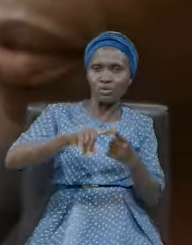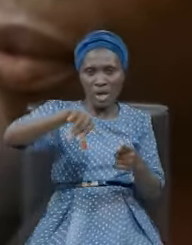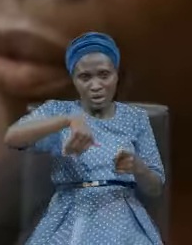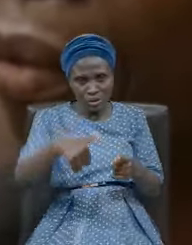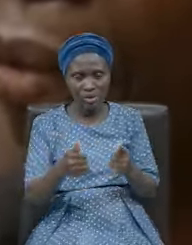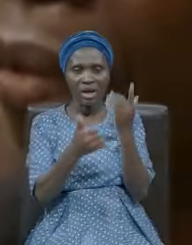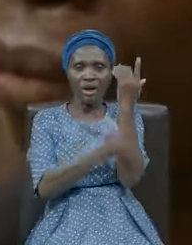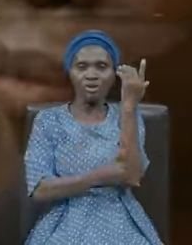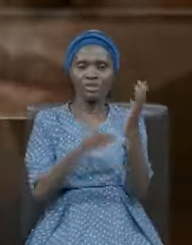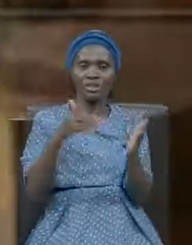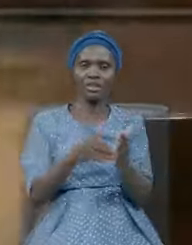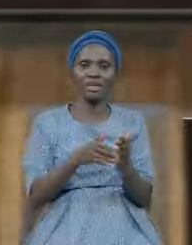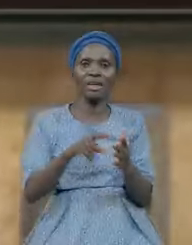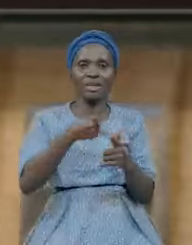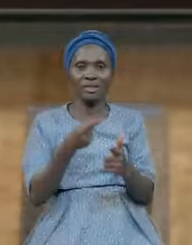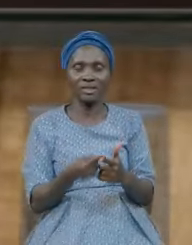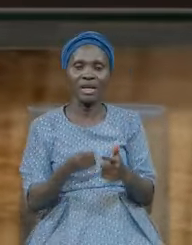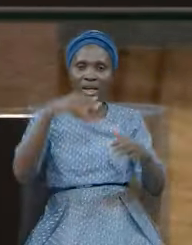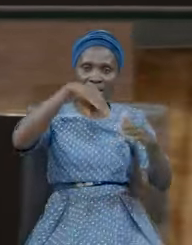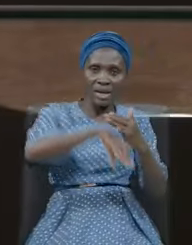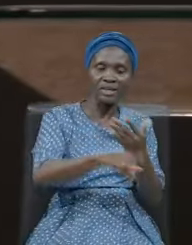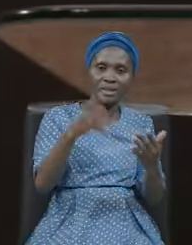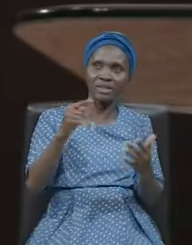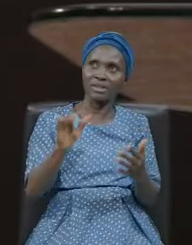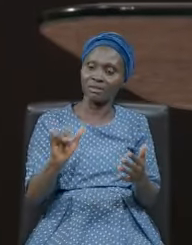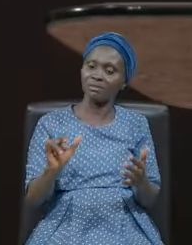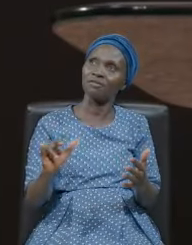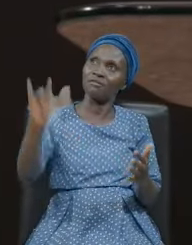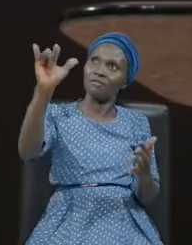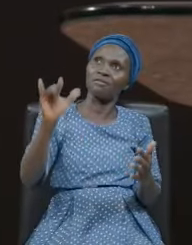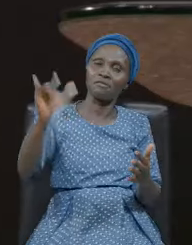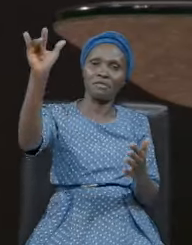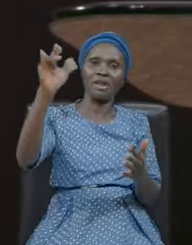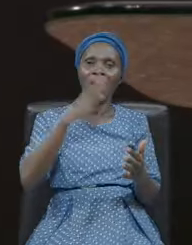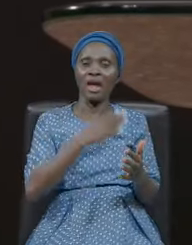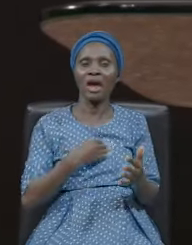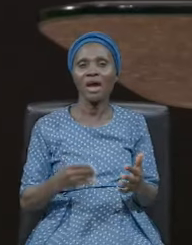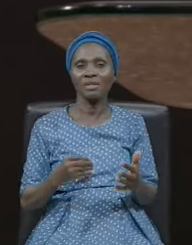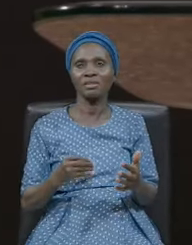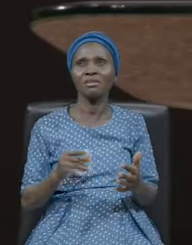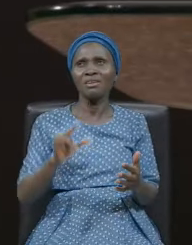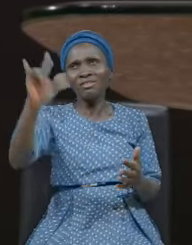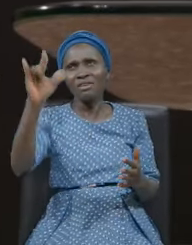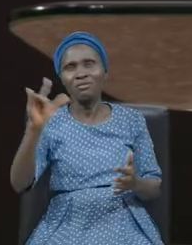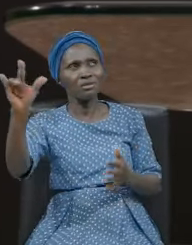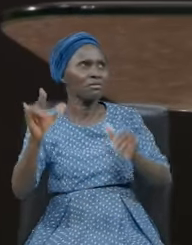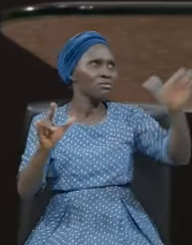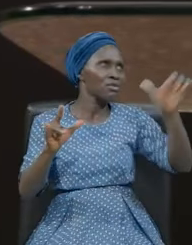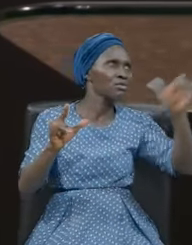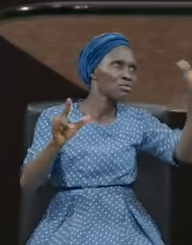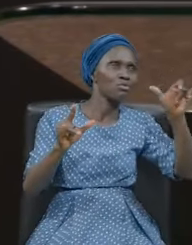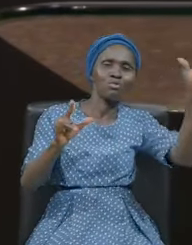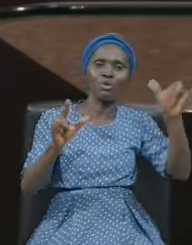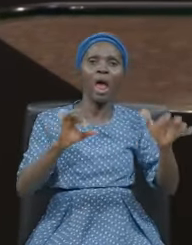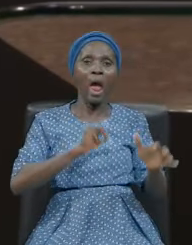after that long trip, jumping into the plane and coming down, going here and there, I needed a few days to rest